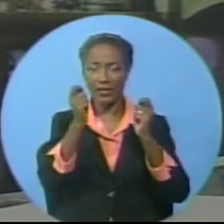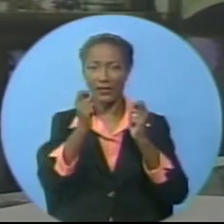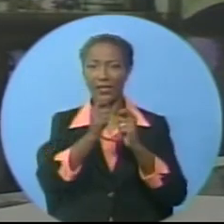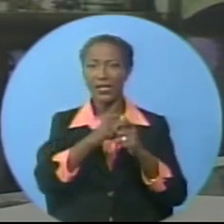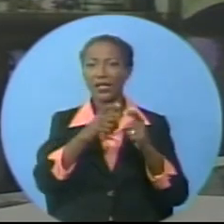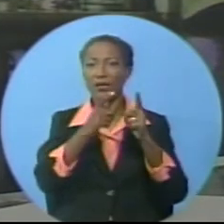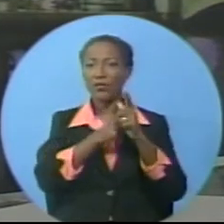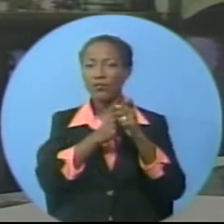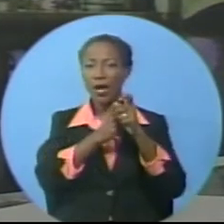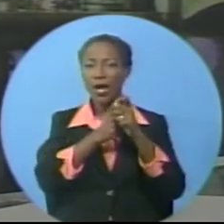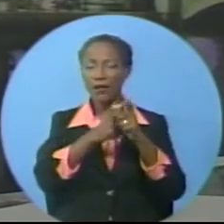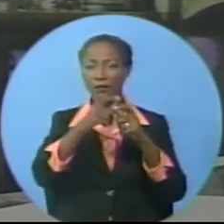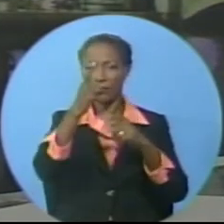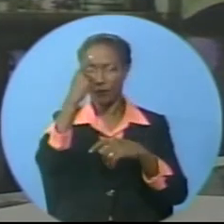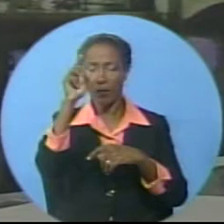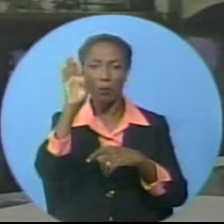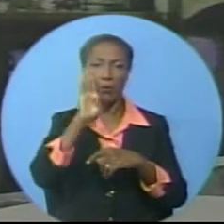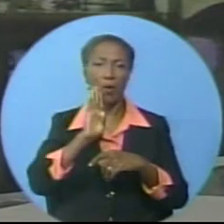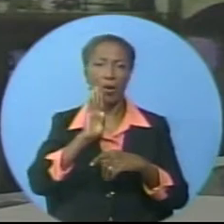to an Olympic bronze medal.